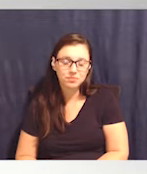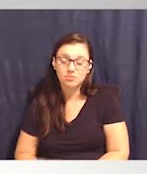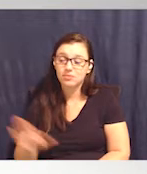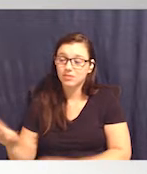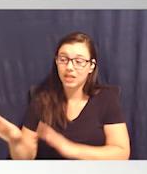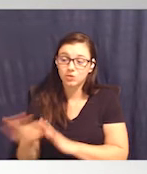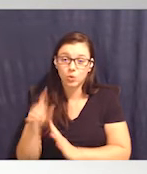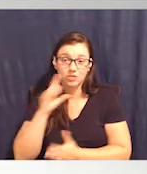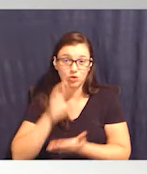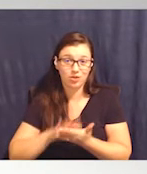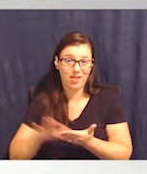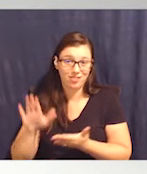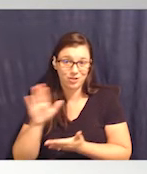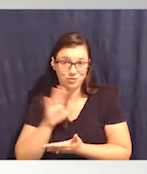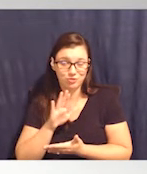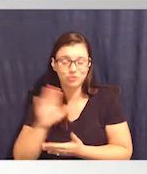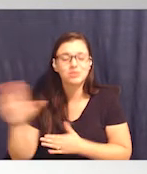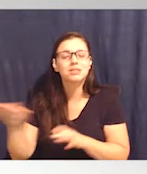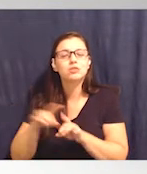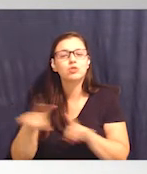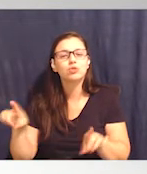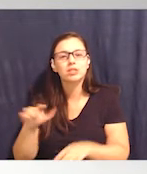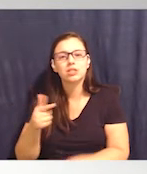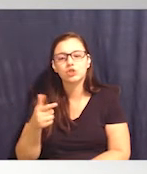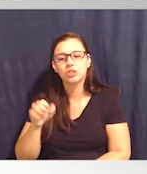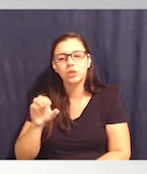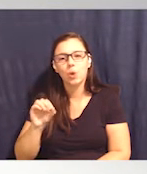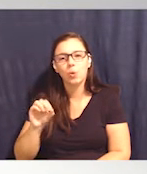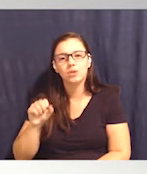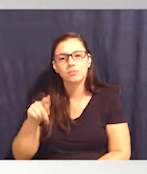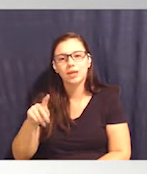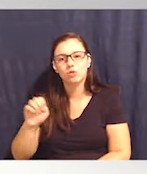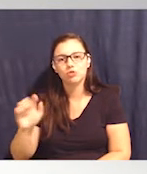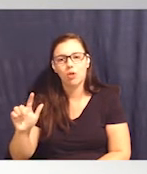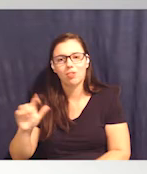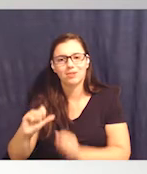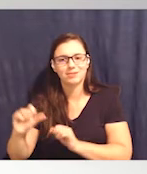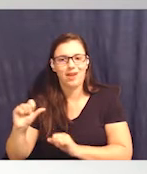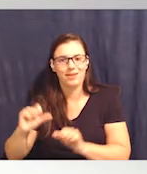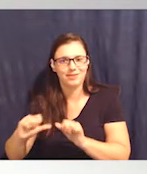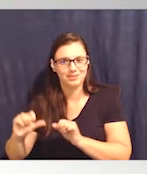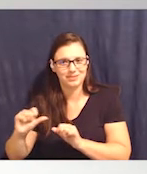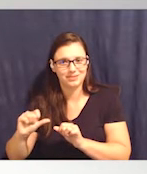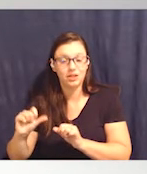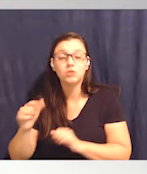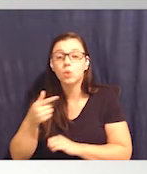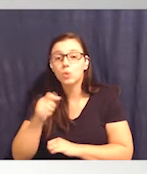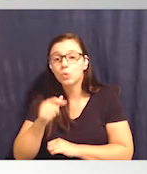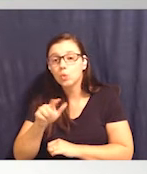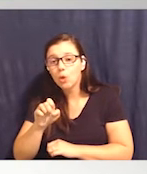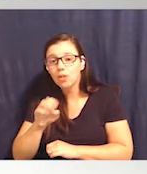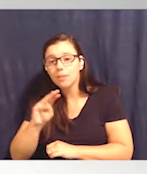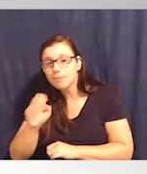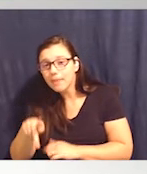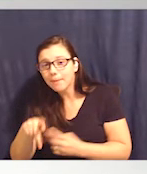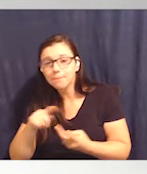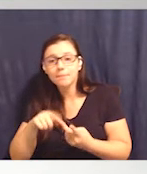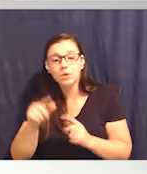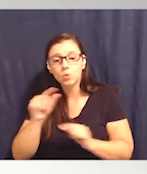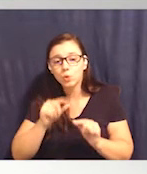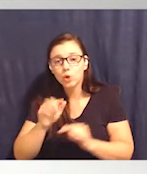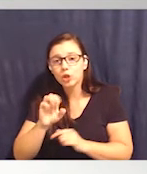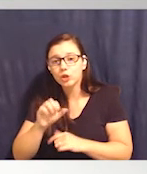his degree is geospatial science. Okay, so you know, Google Maps, Google Earth, all that stuff, that's what he does. He sees it in his